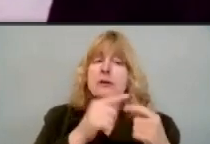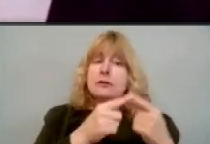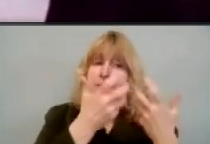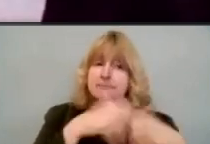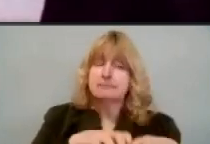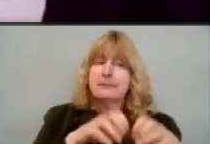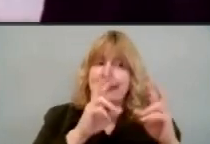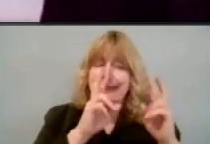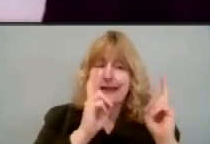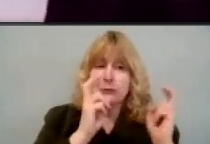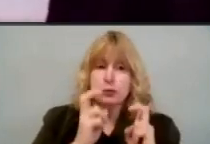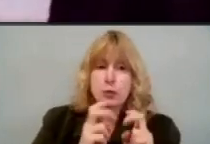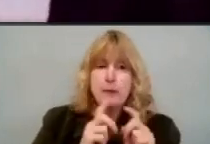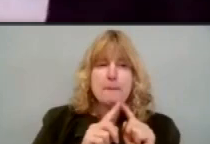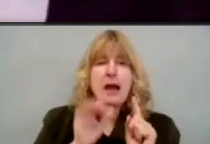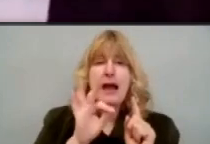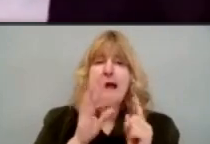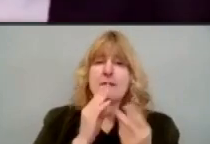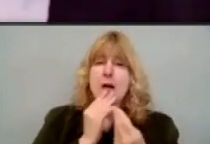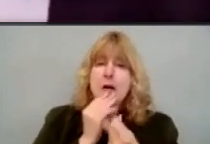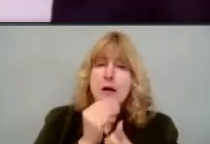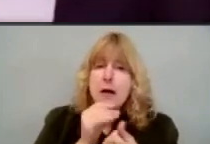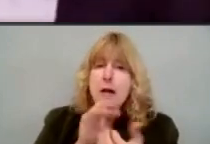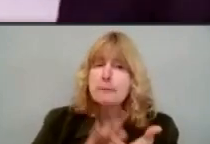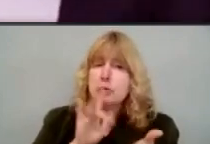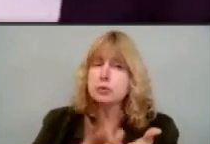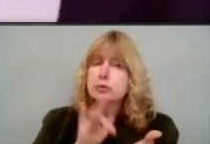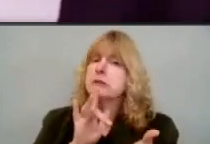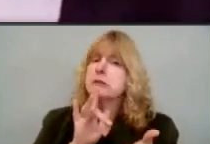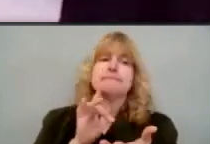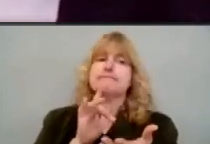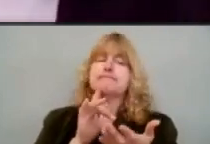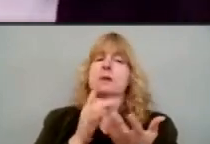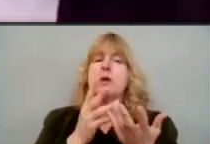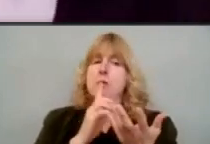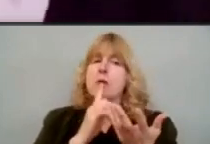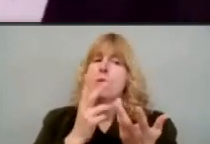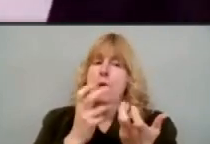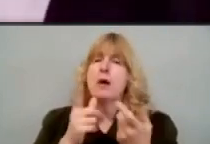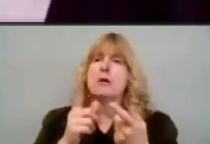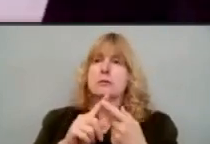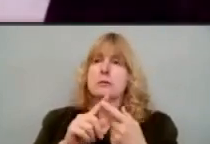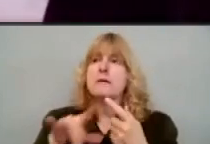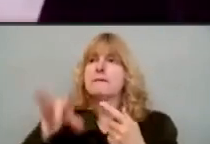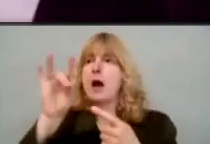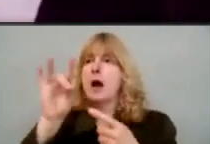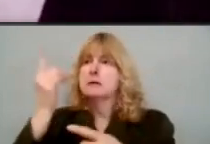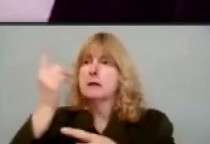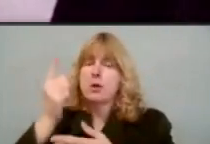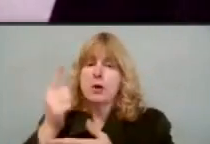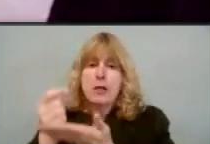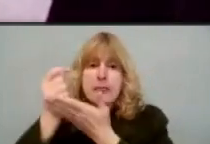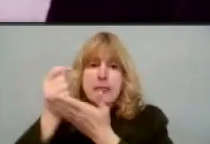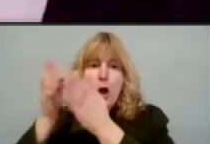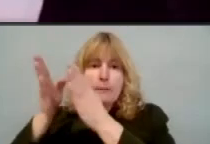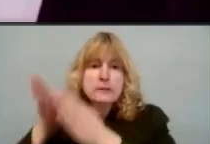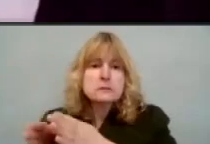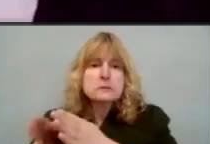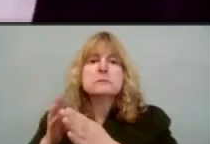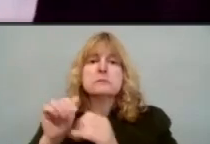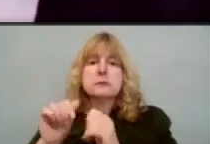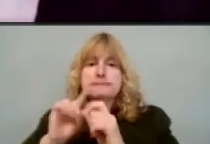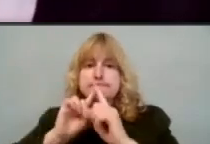abuse. If there's abuse, you really want them to find someone, a therapist that they can talk to, who will gently address issues